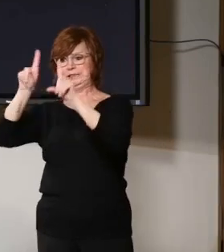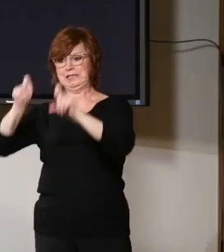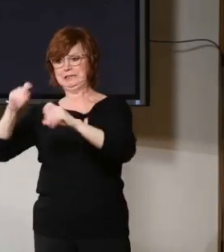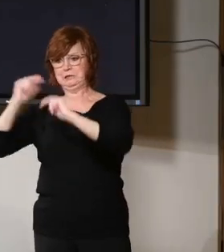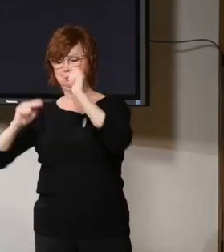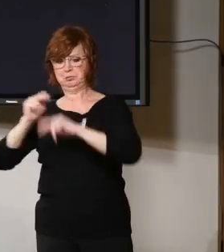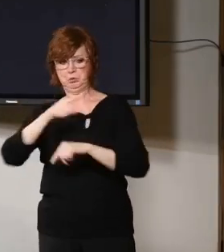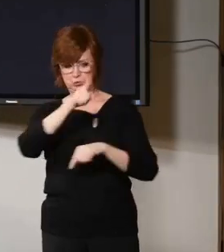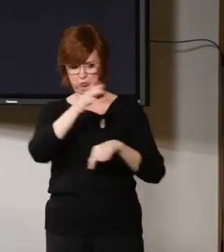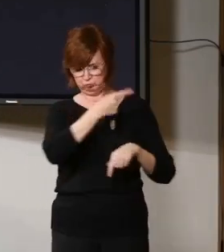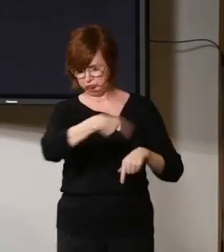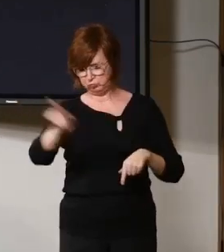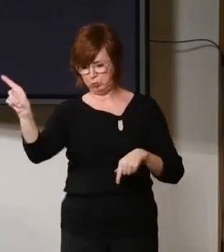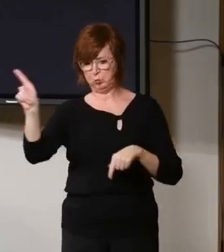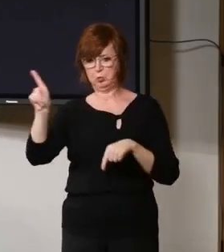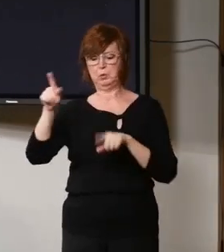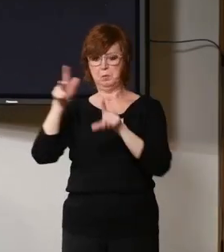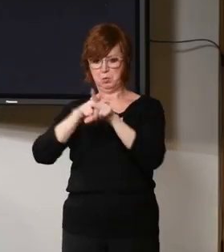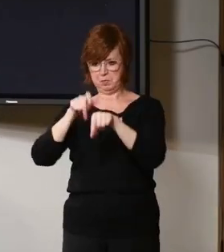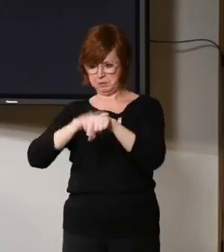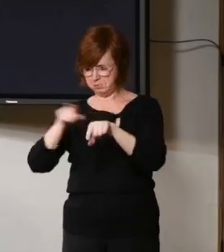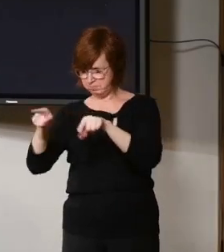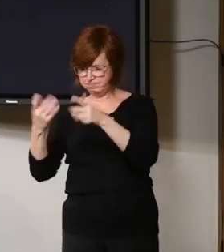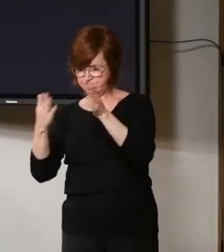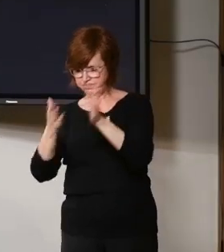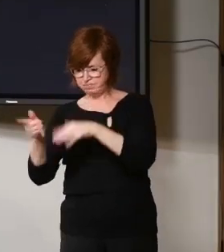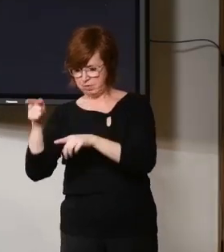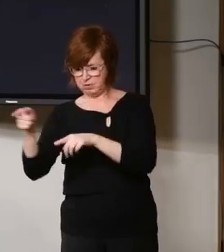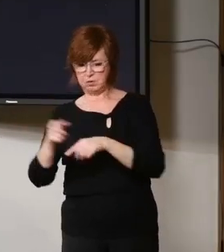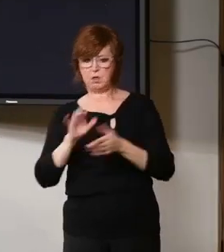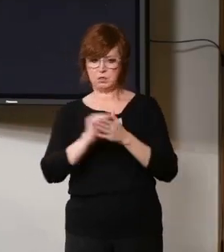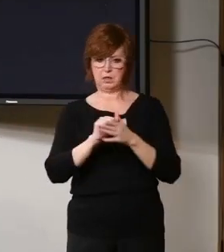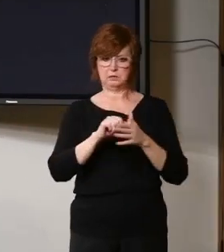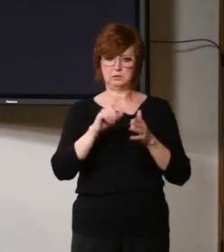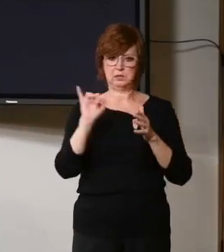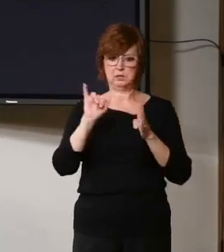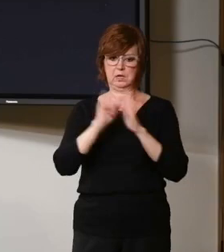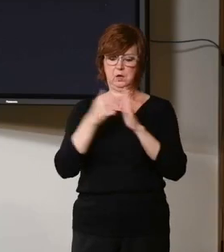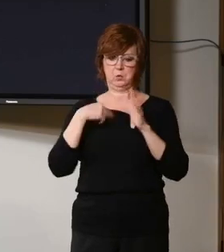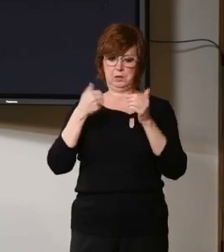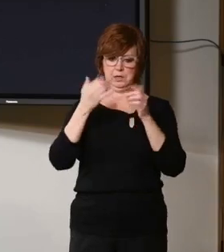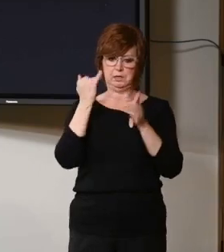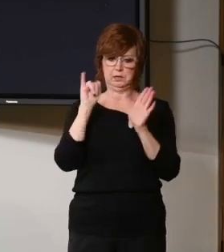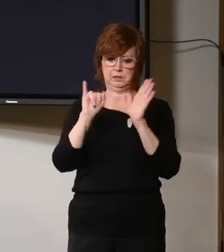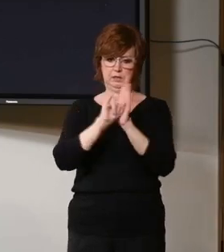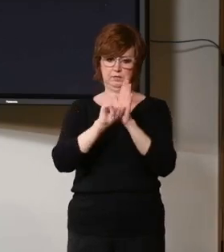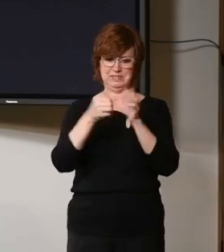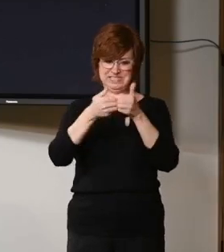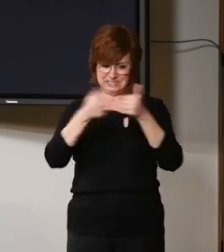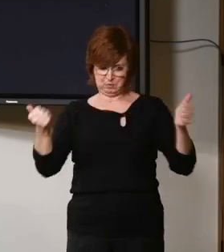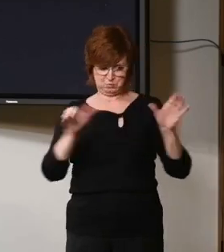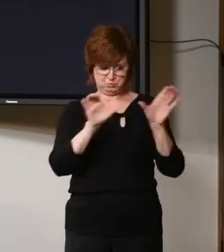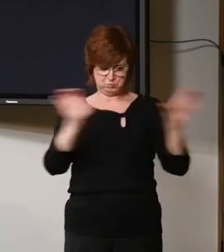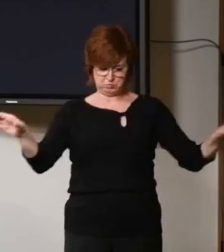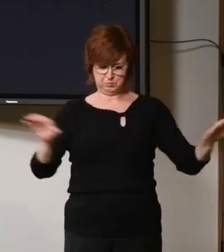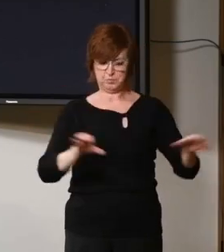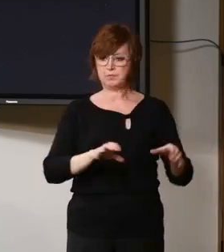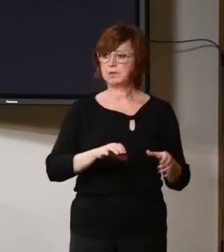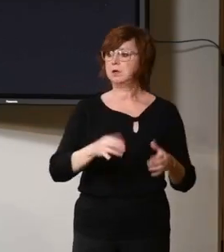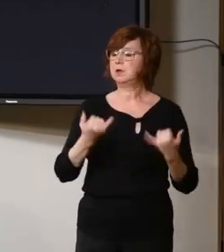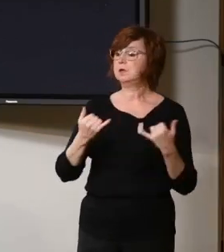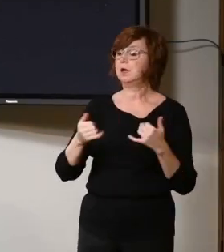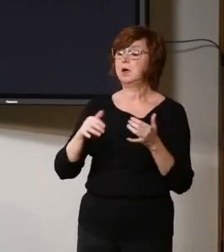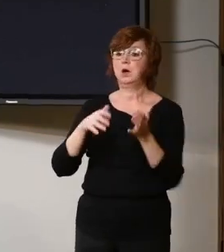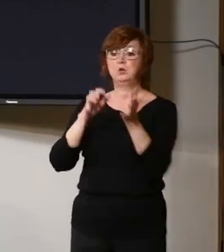terms of who should get tested and who should not. Then primary care physicians obviously are now giving advice over the